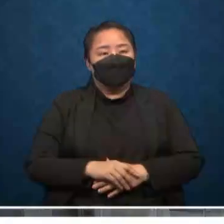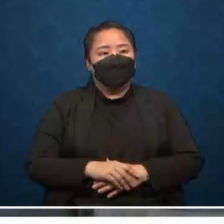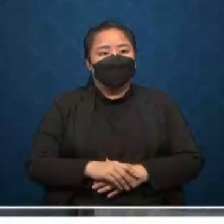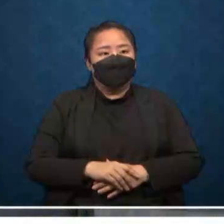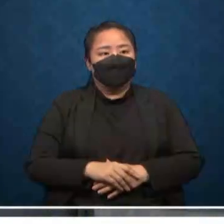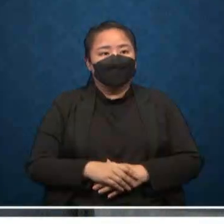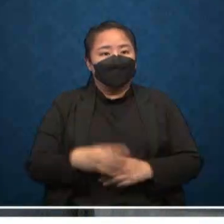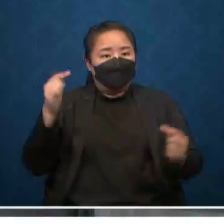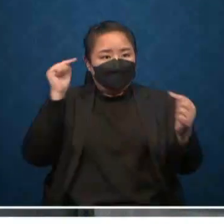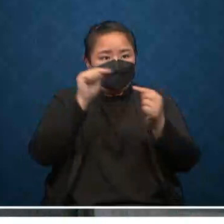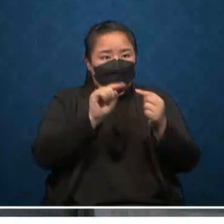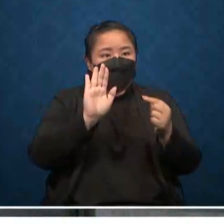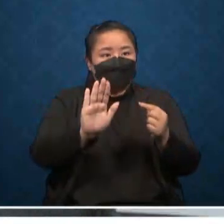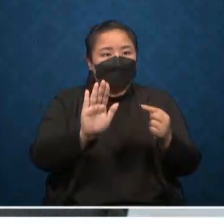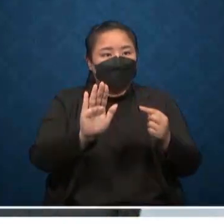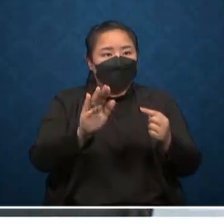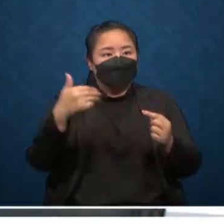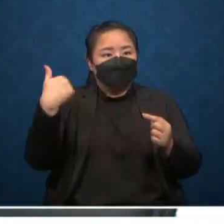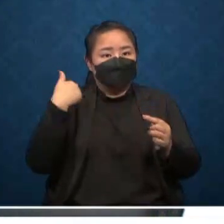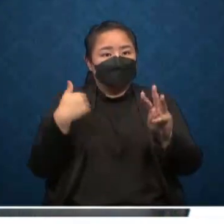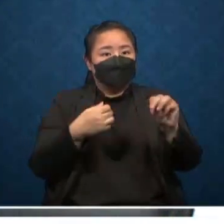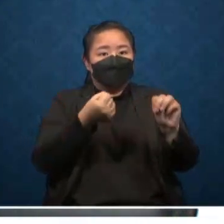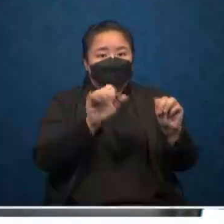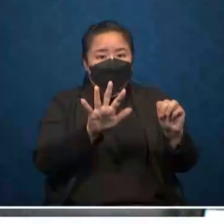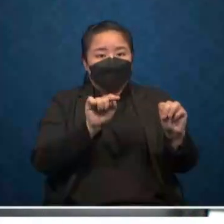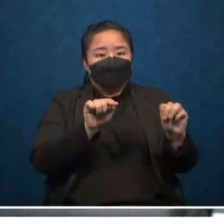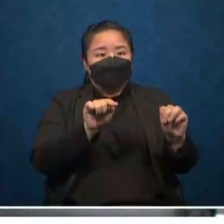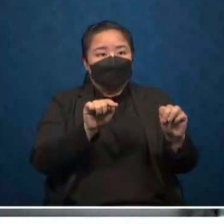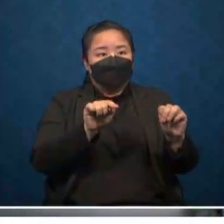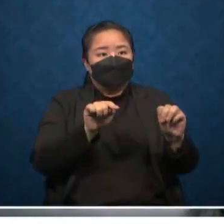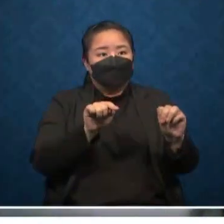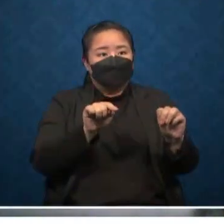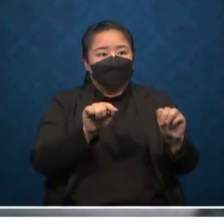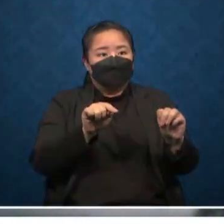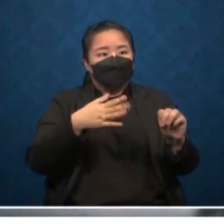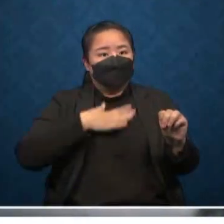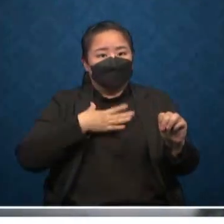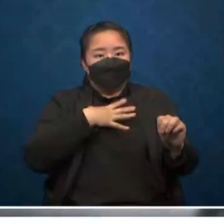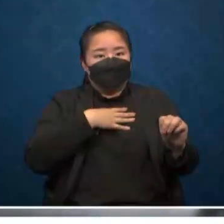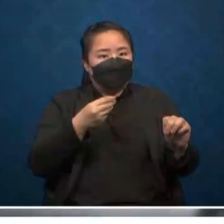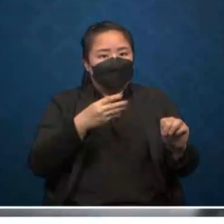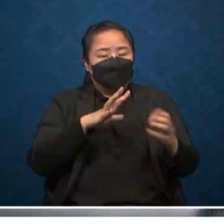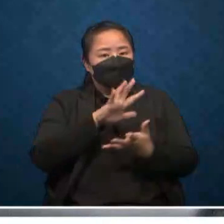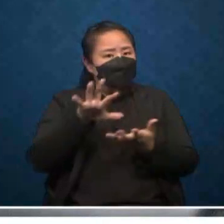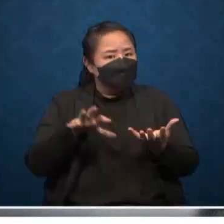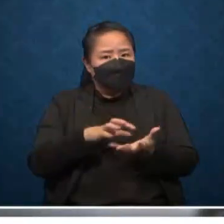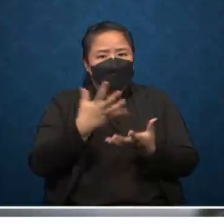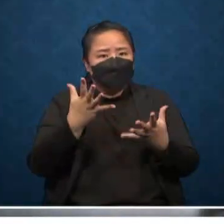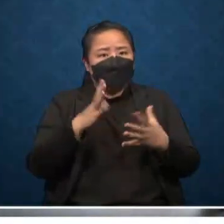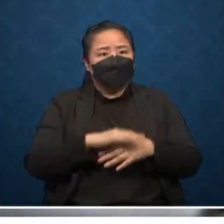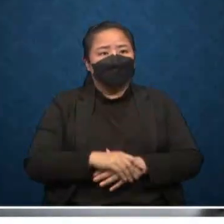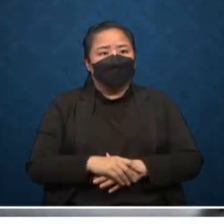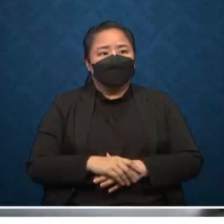effect of the government of the government is not the government the government. But,